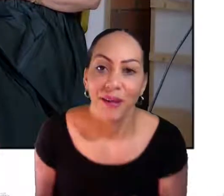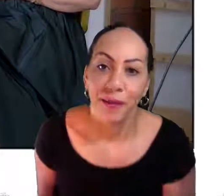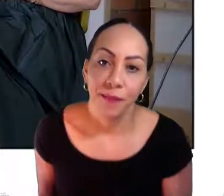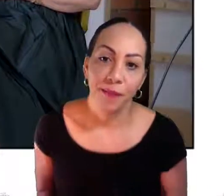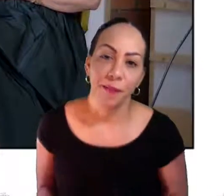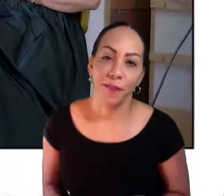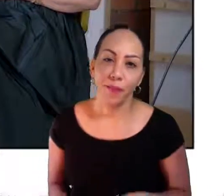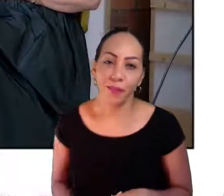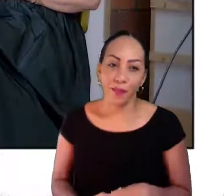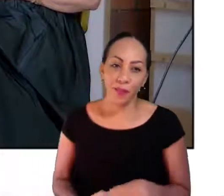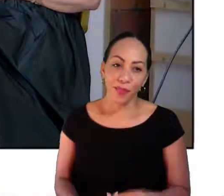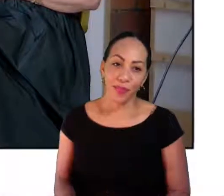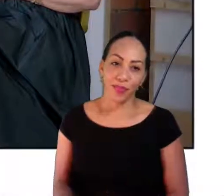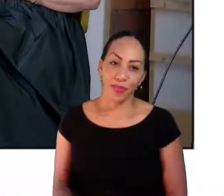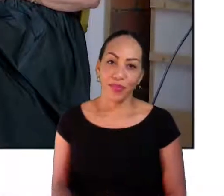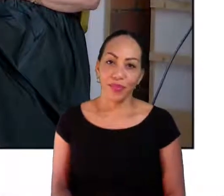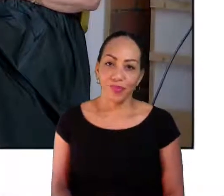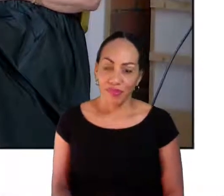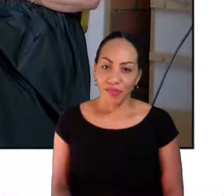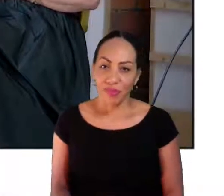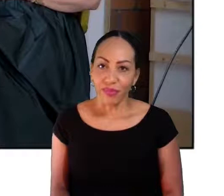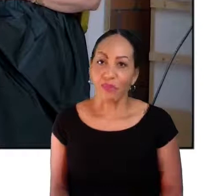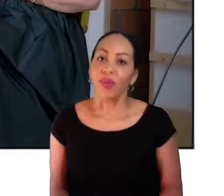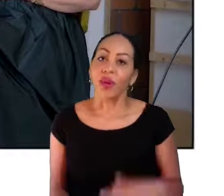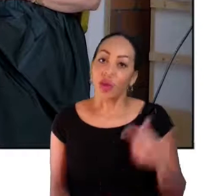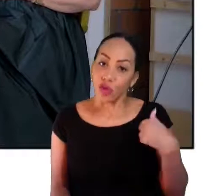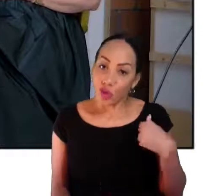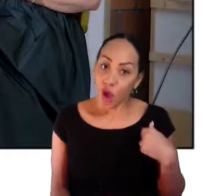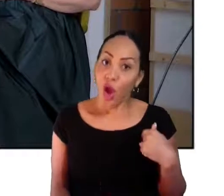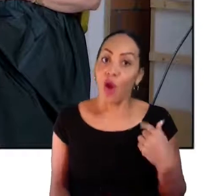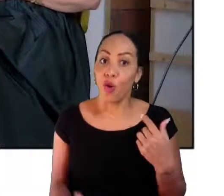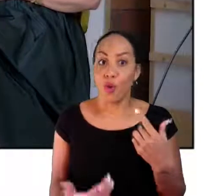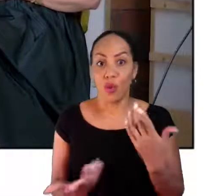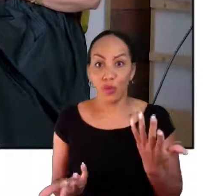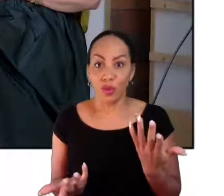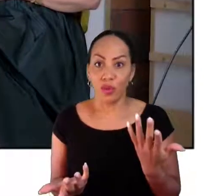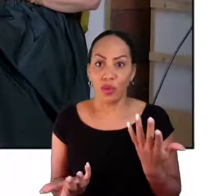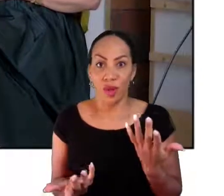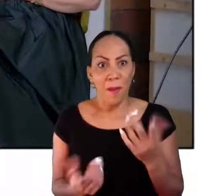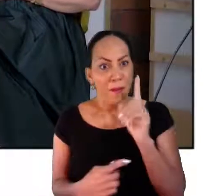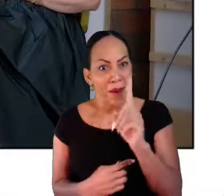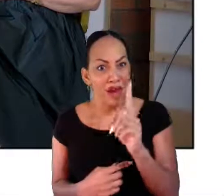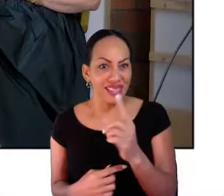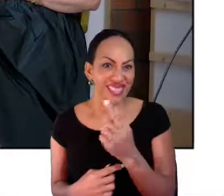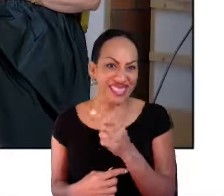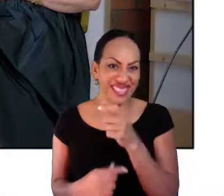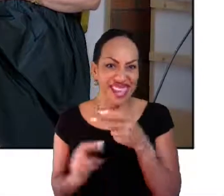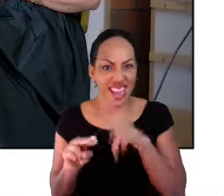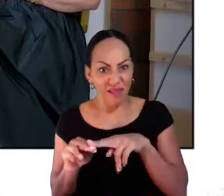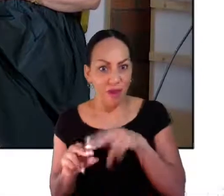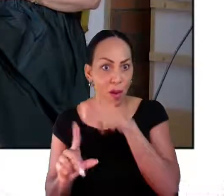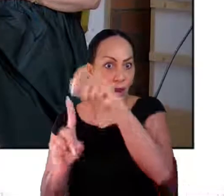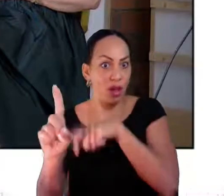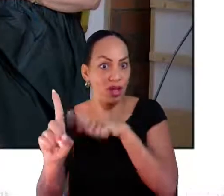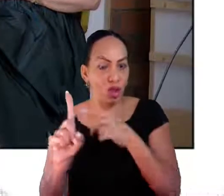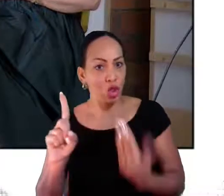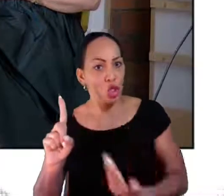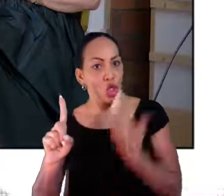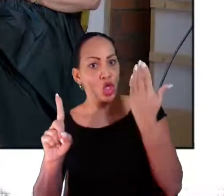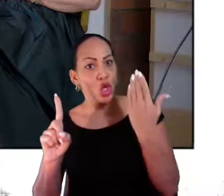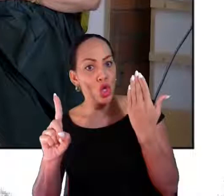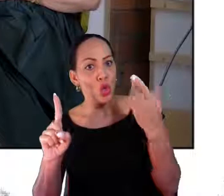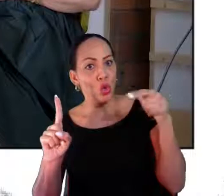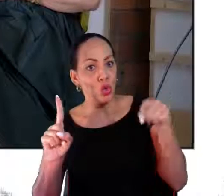was designed to create that space to think. But also, if you're somebody that's new to the technology, or if you're new to this kind of this